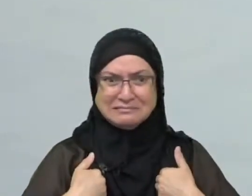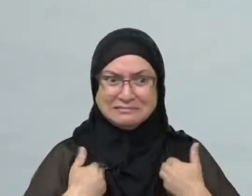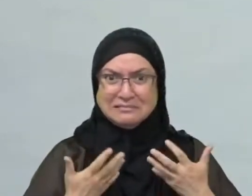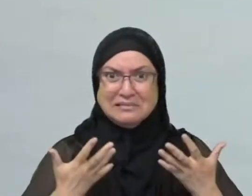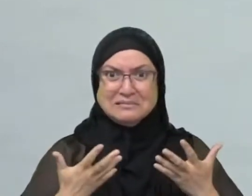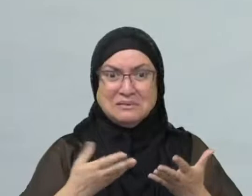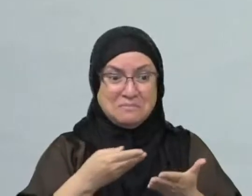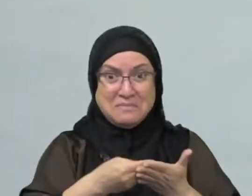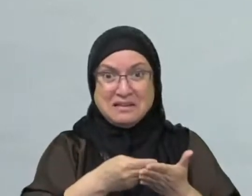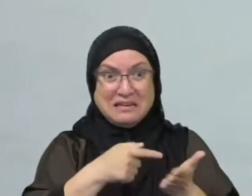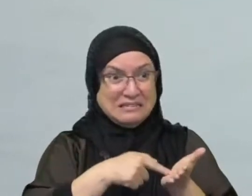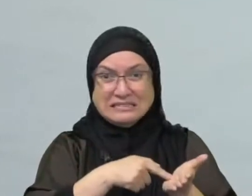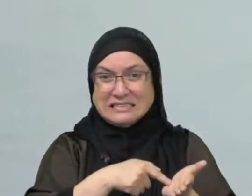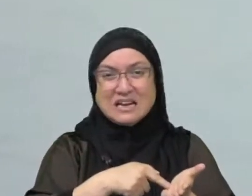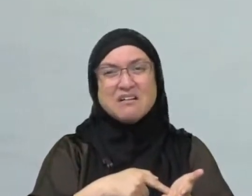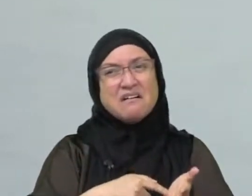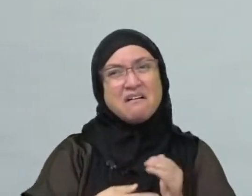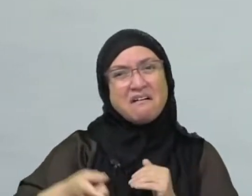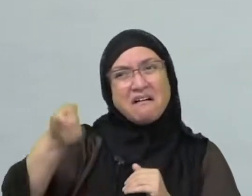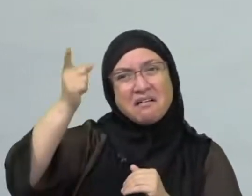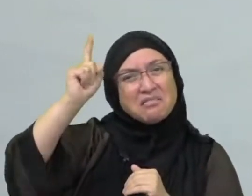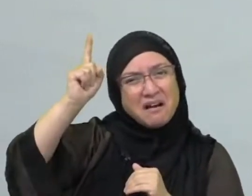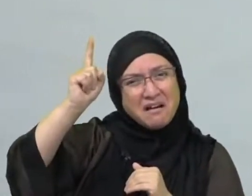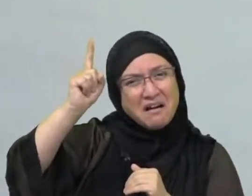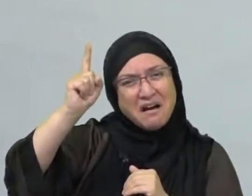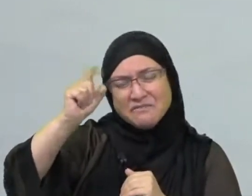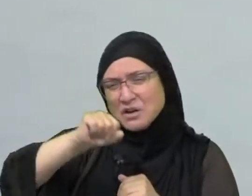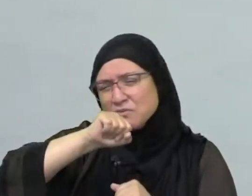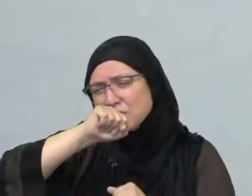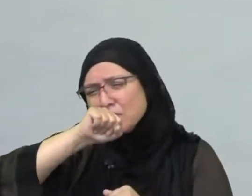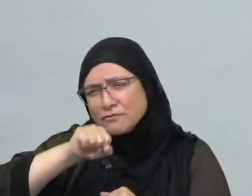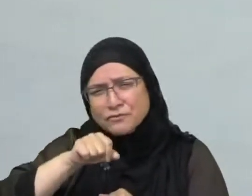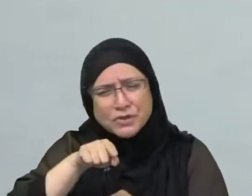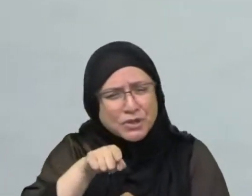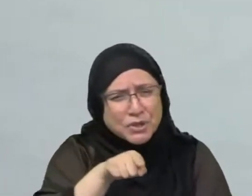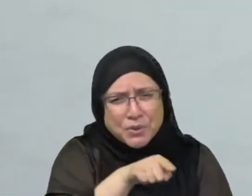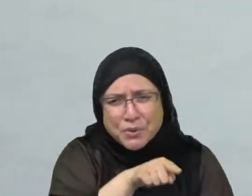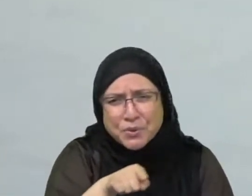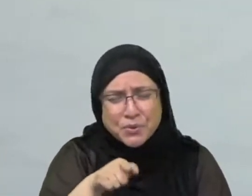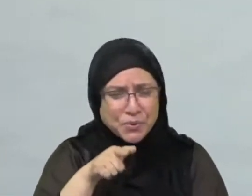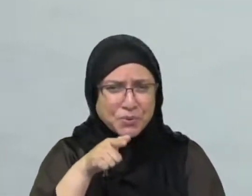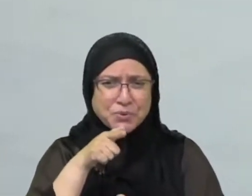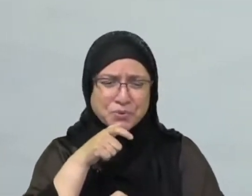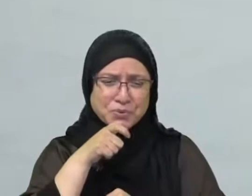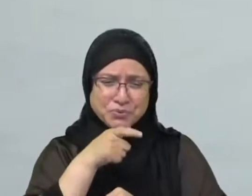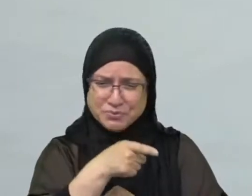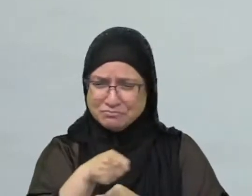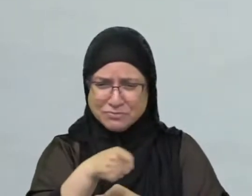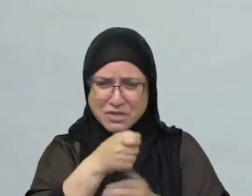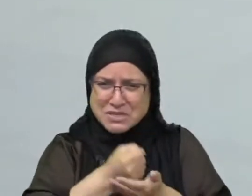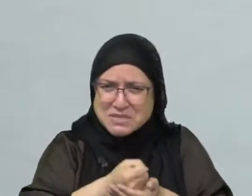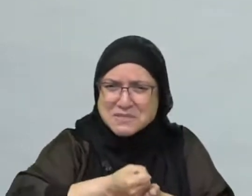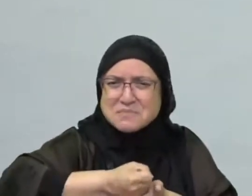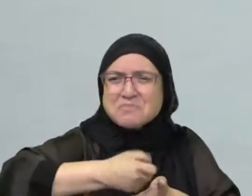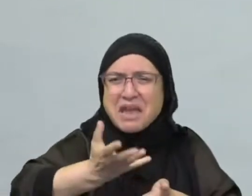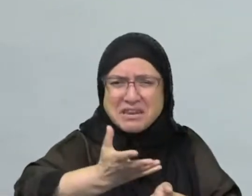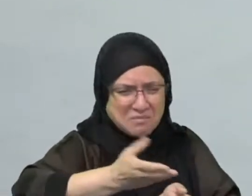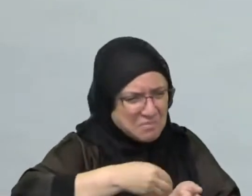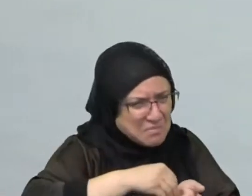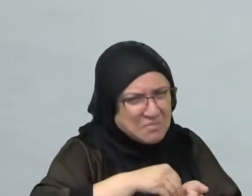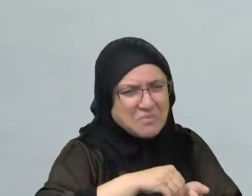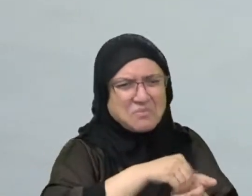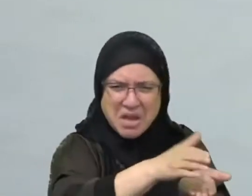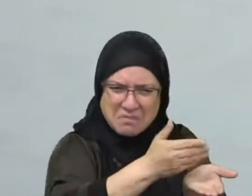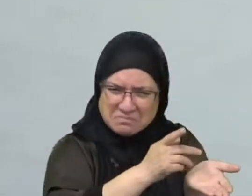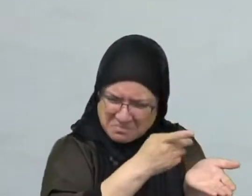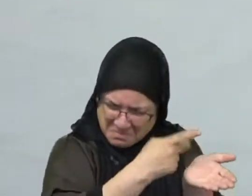hates the poor. No, but that a person seeks to be in the most favorable and independent state as possible so that they can be